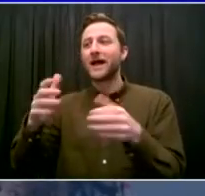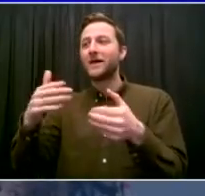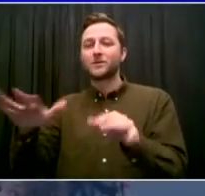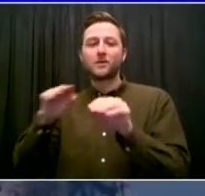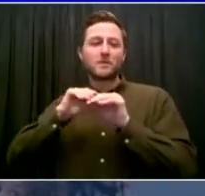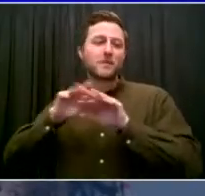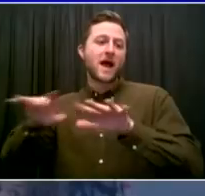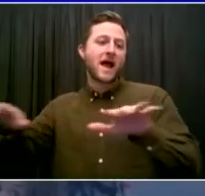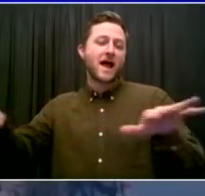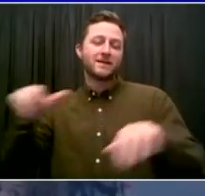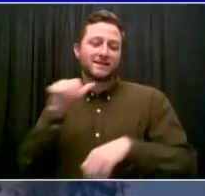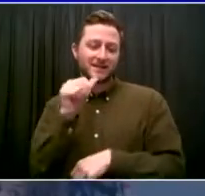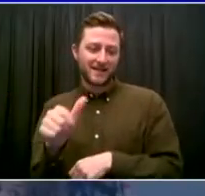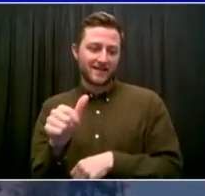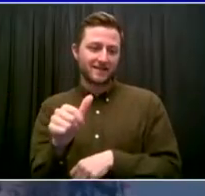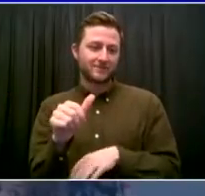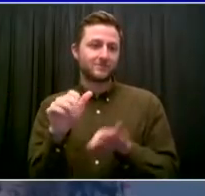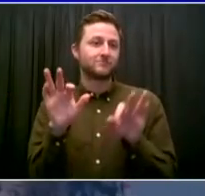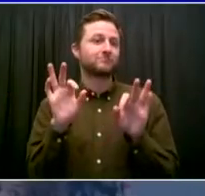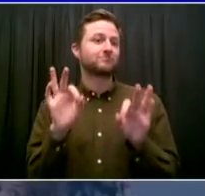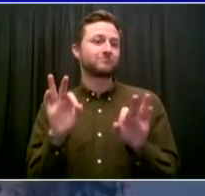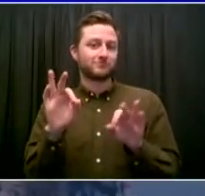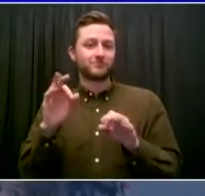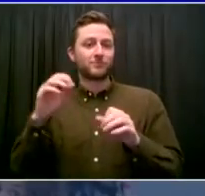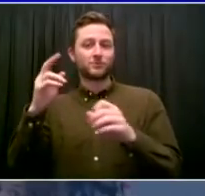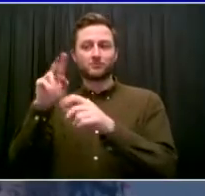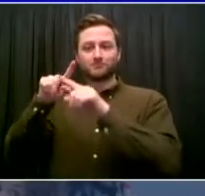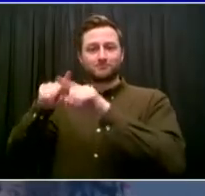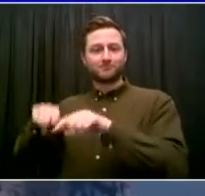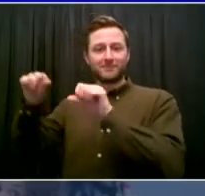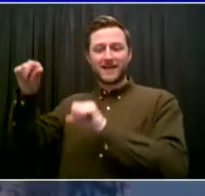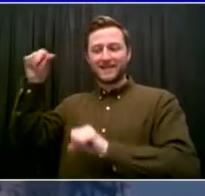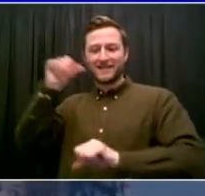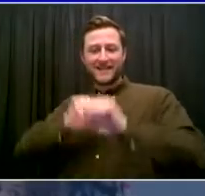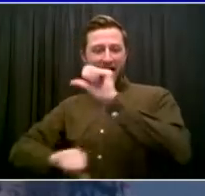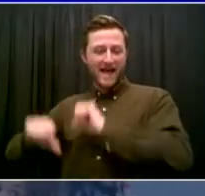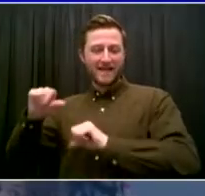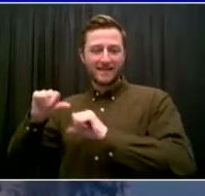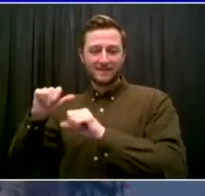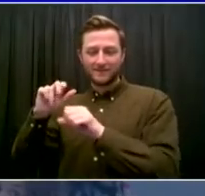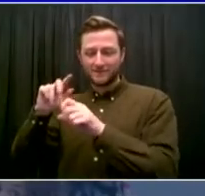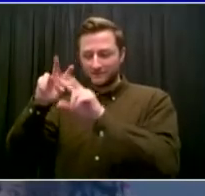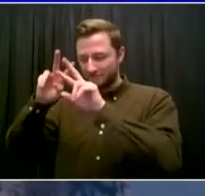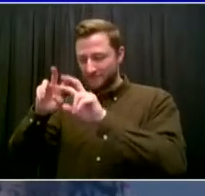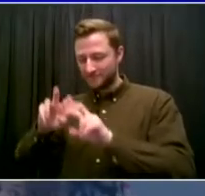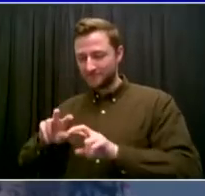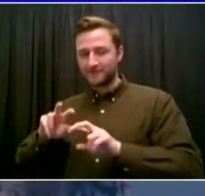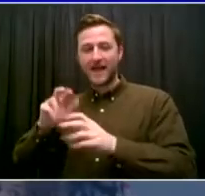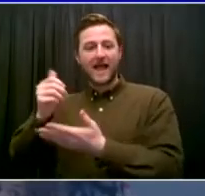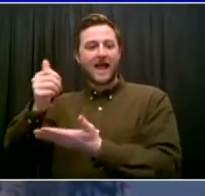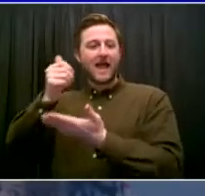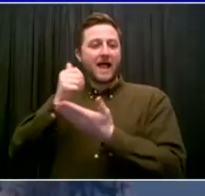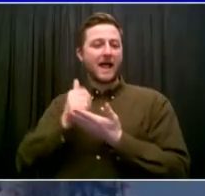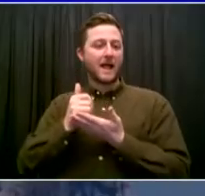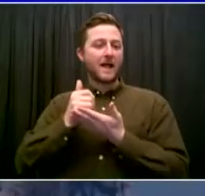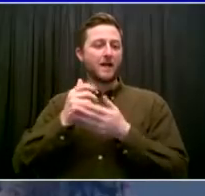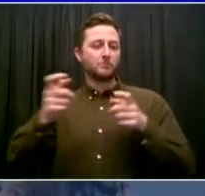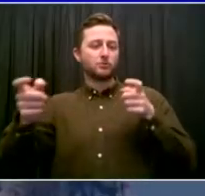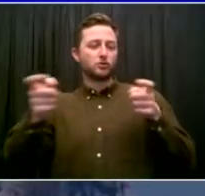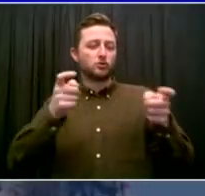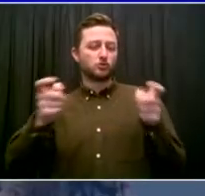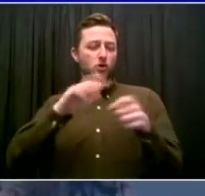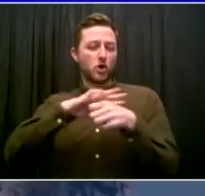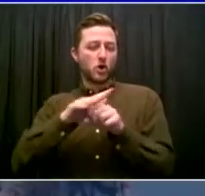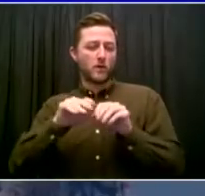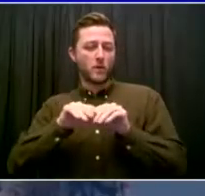fear to properly deploy the resources where they were needed. And I'm really proud of that. And those are thousands of cases that we were